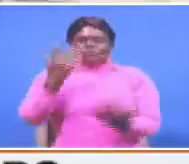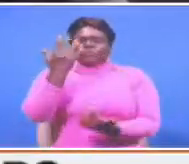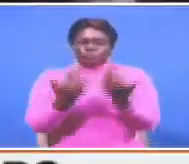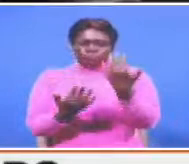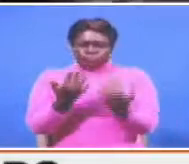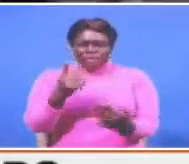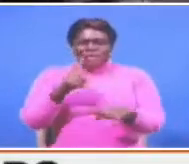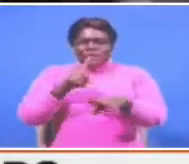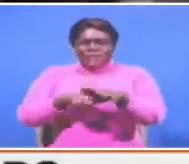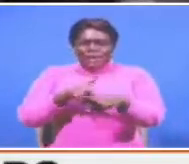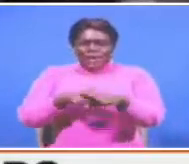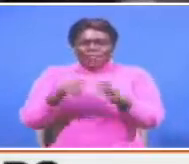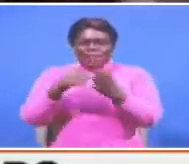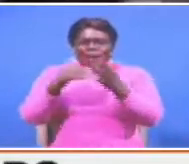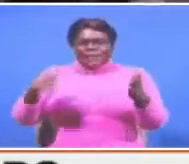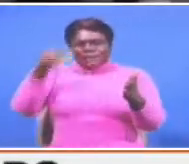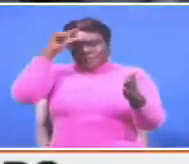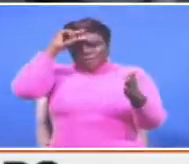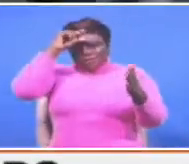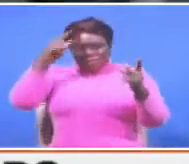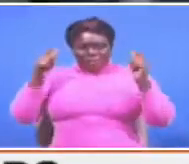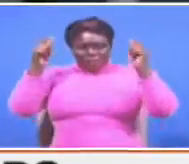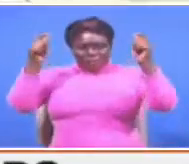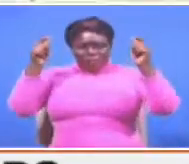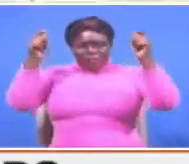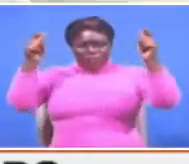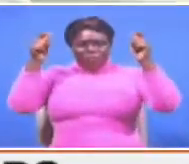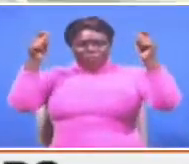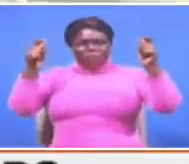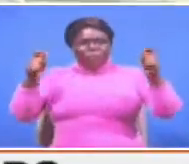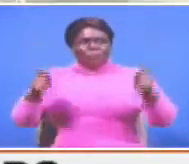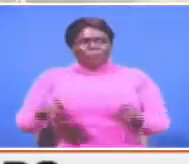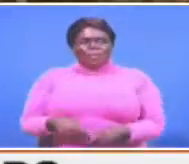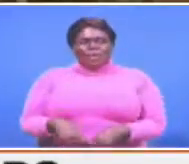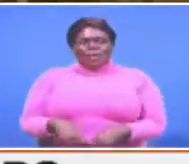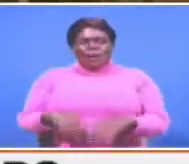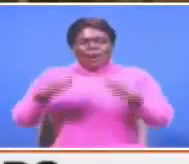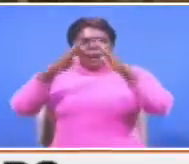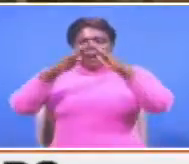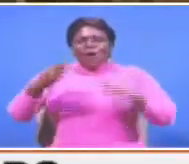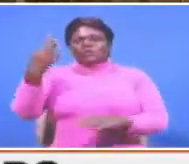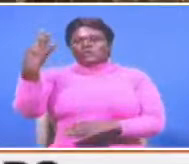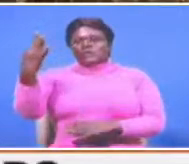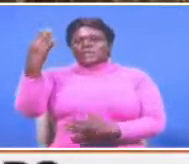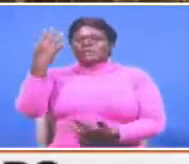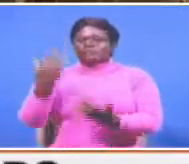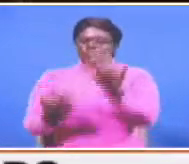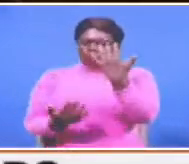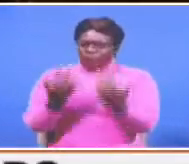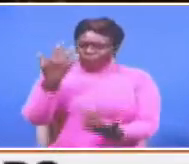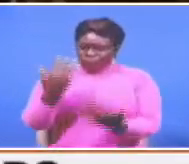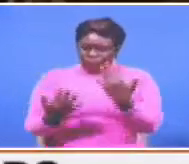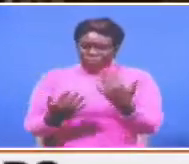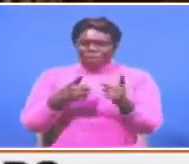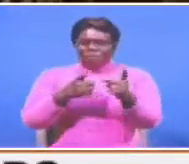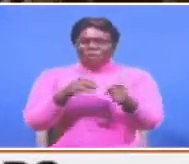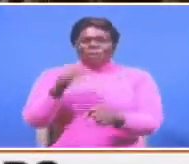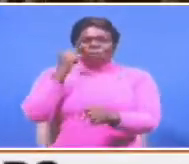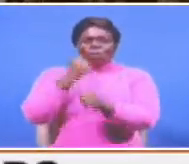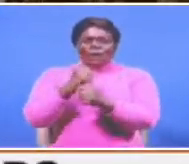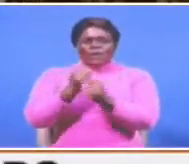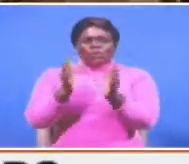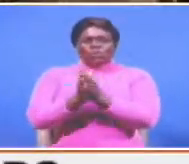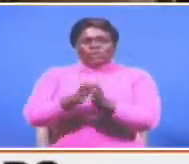protesters during the anti-government demonstrations. Walter Omollo's three houses were torched by a mob that accused him of working